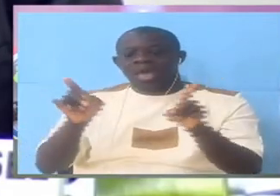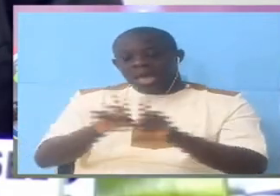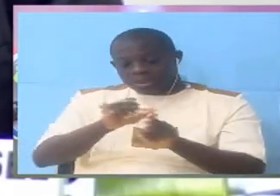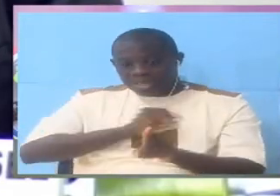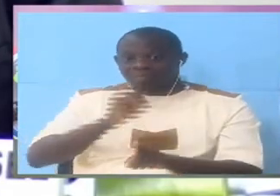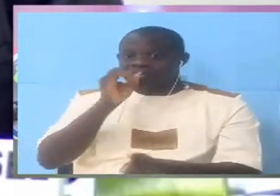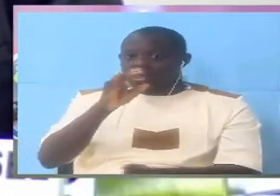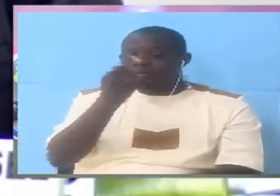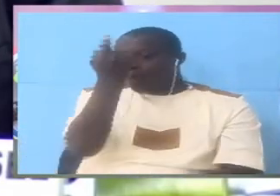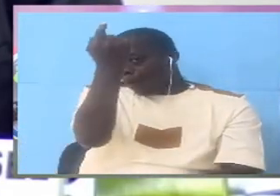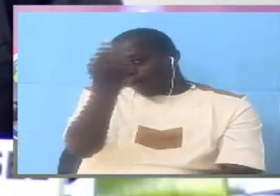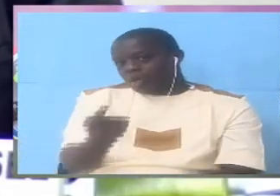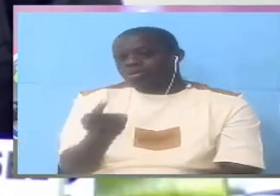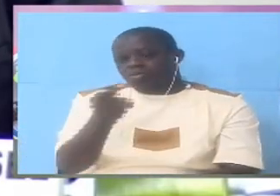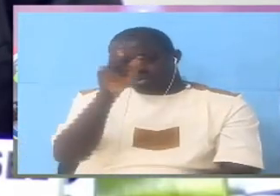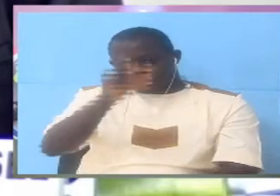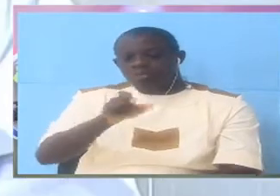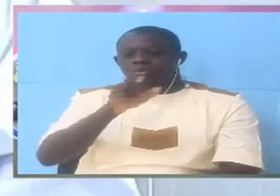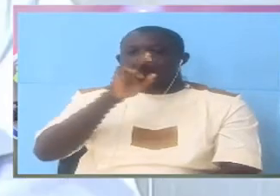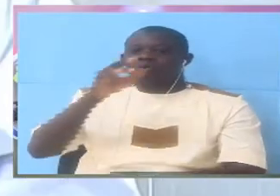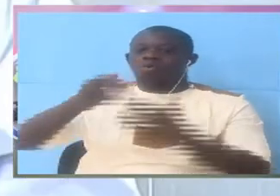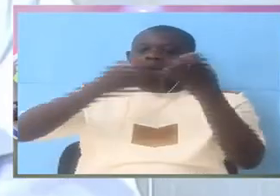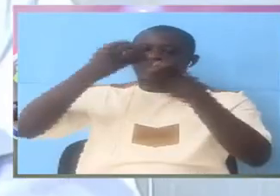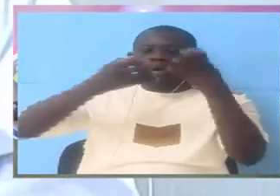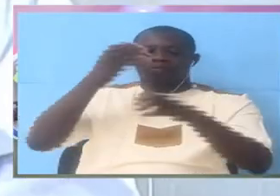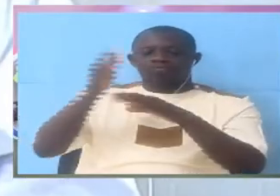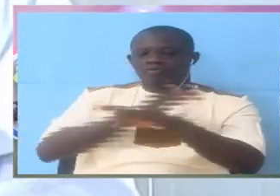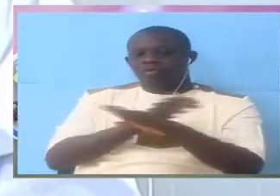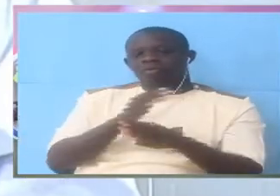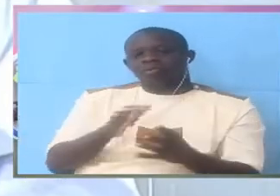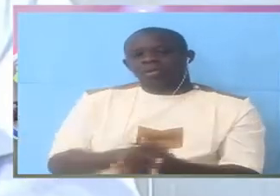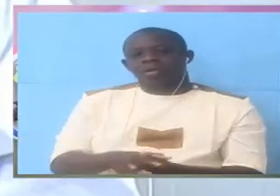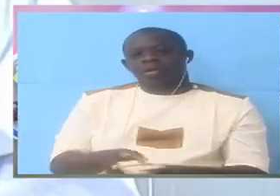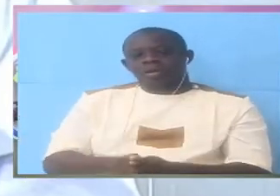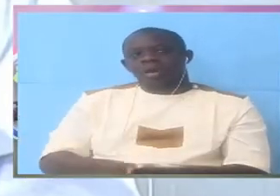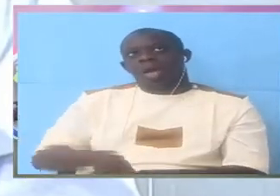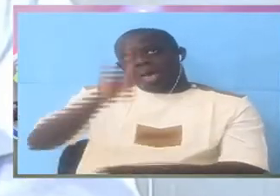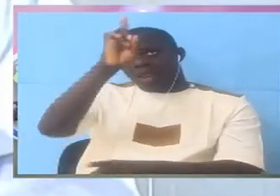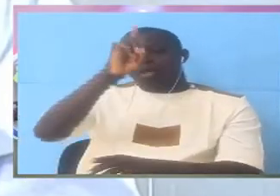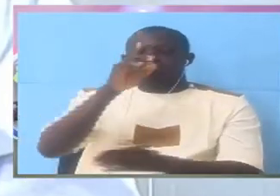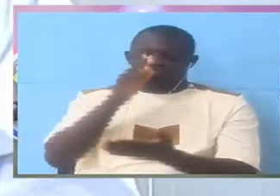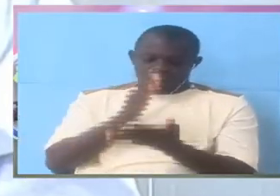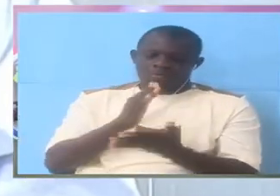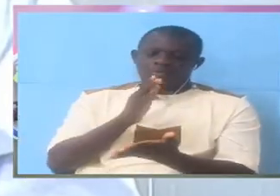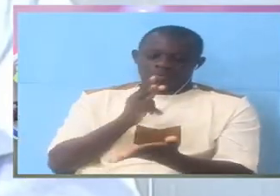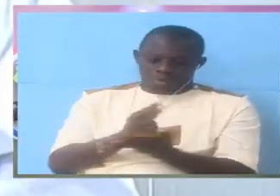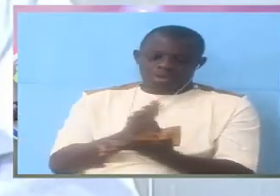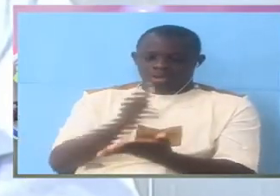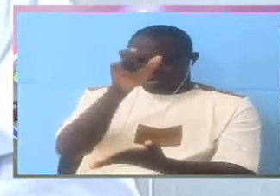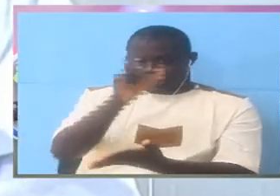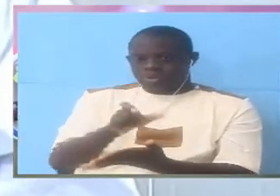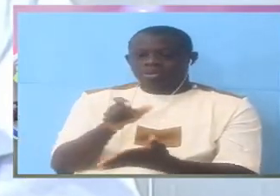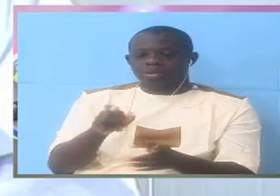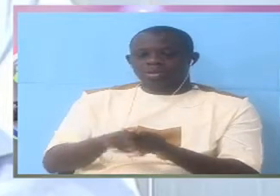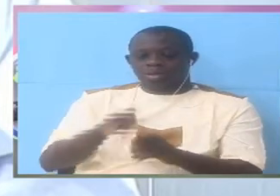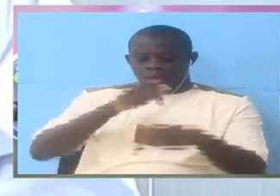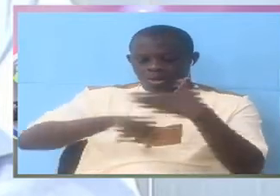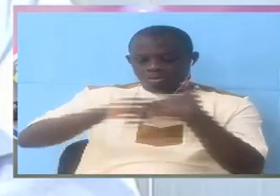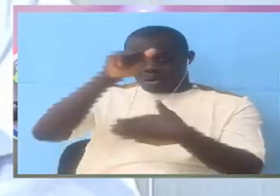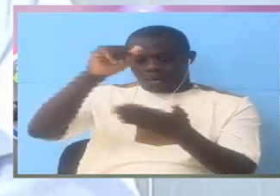are Mr. Barry got a random mode me along go quiet Balambaya. God be a witness. And in your